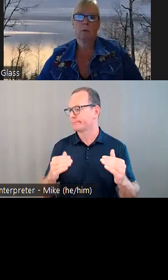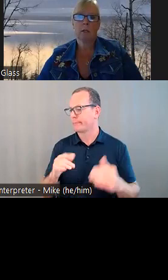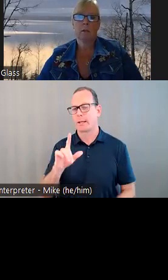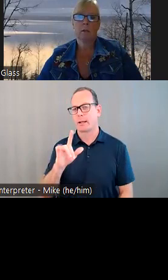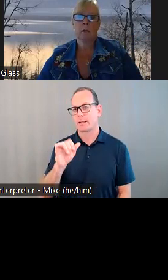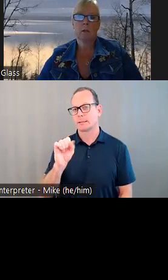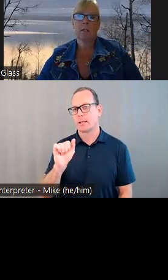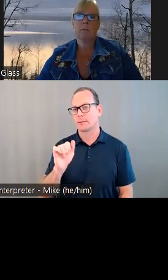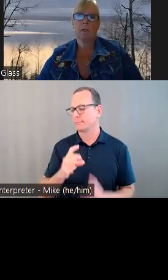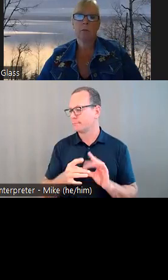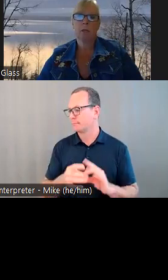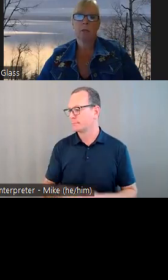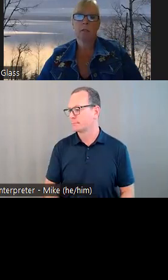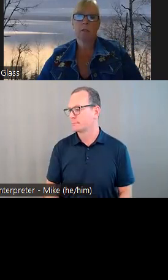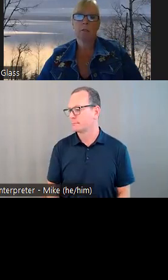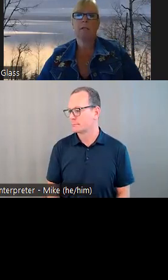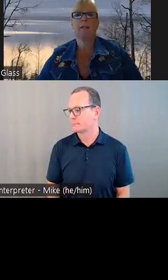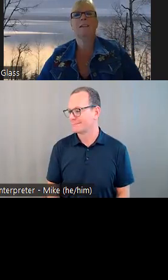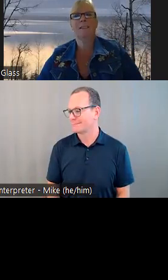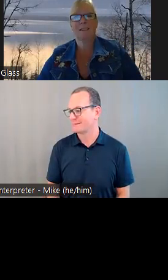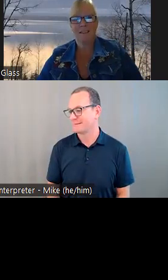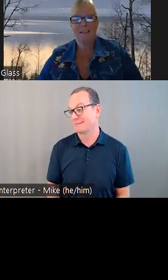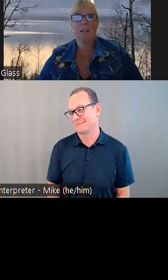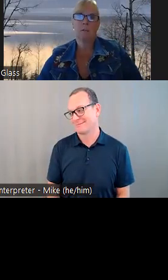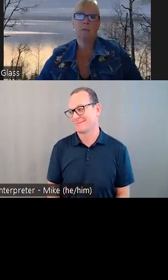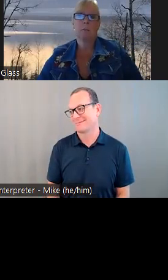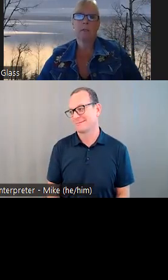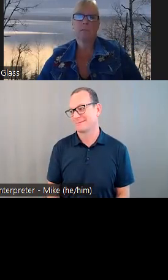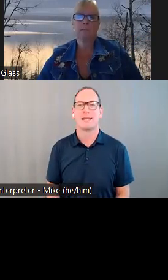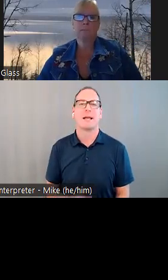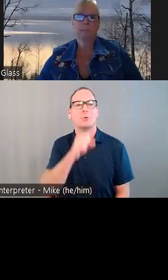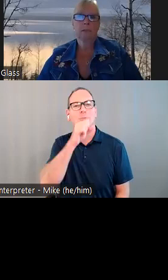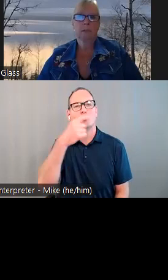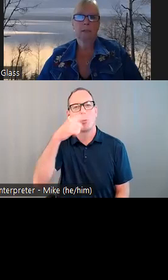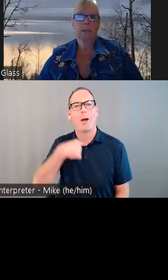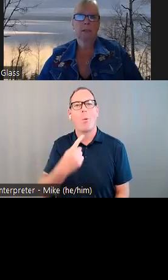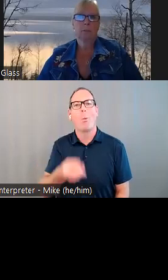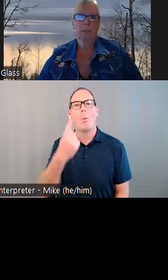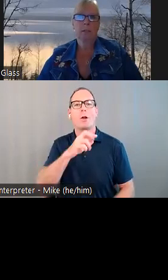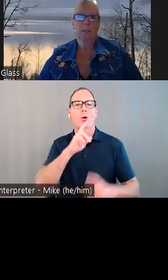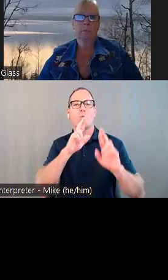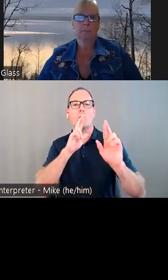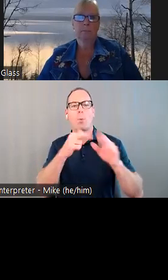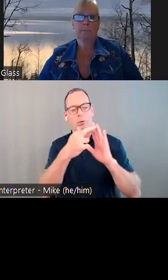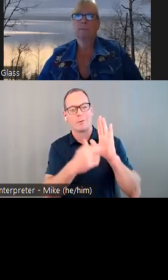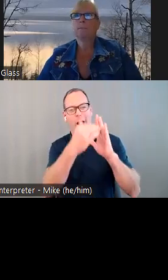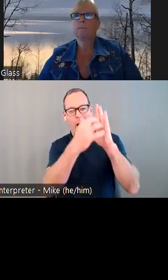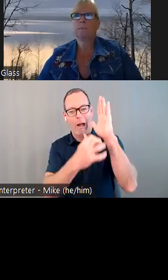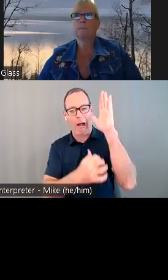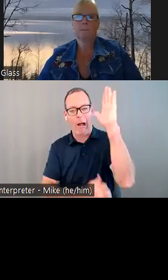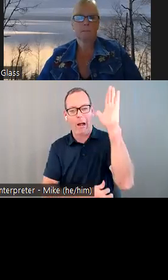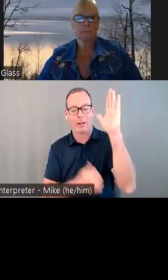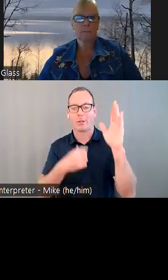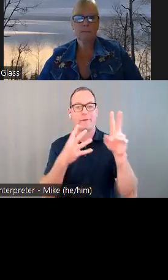of me inputting all these into a spreadsheet. Yeah, good point. Good point, Lisa.